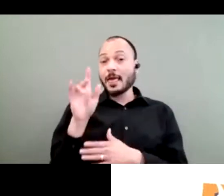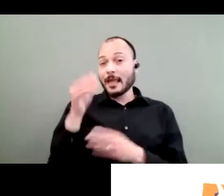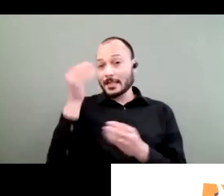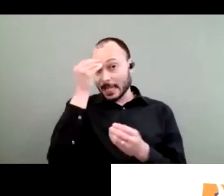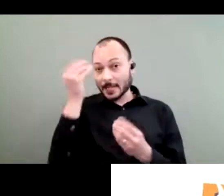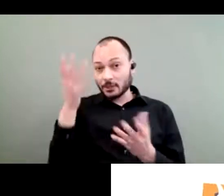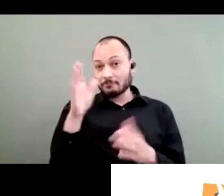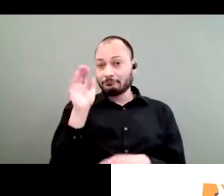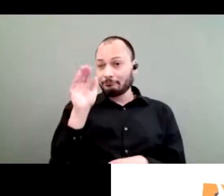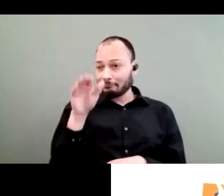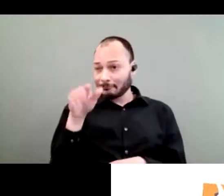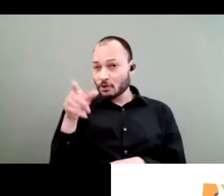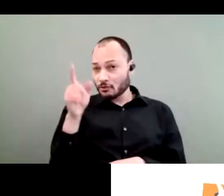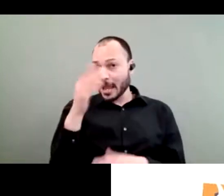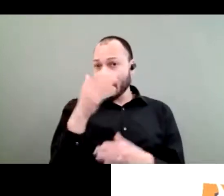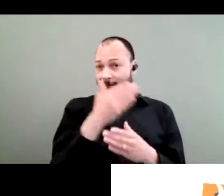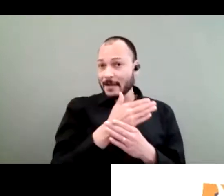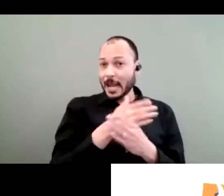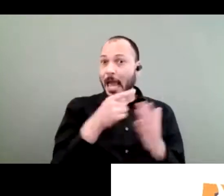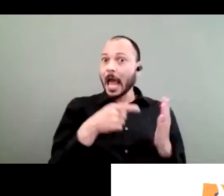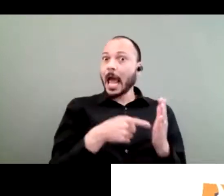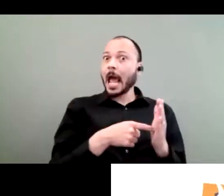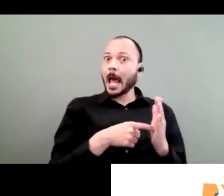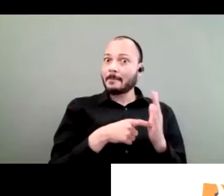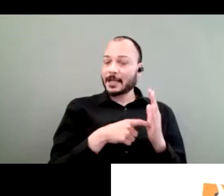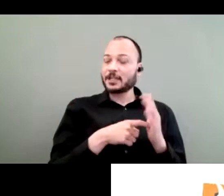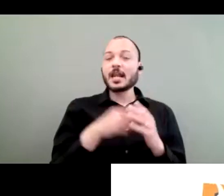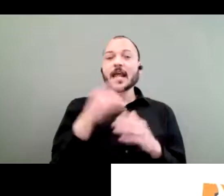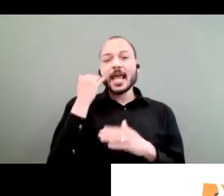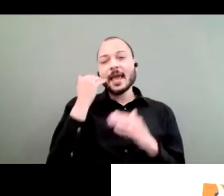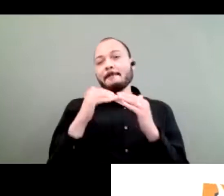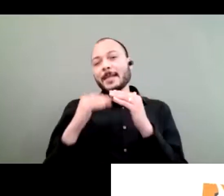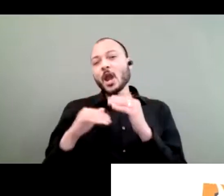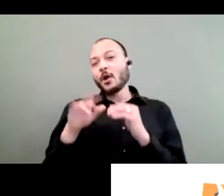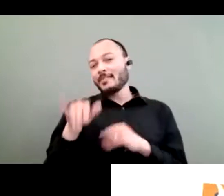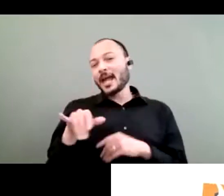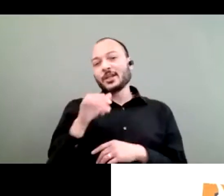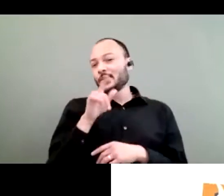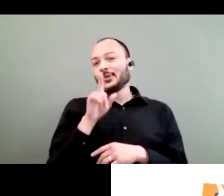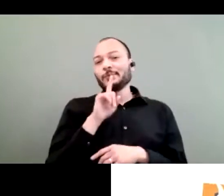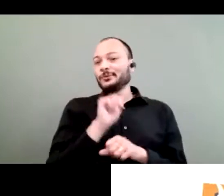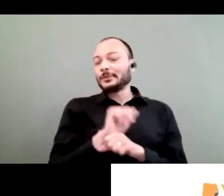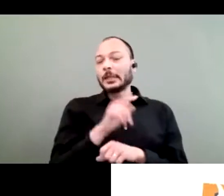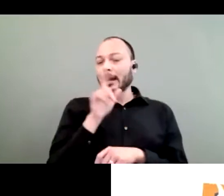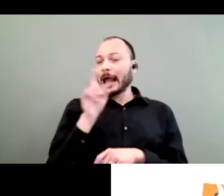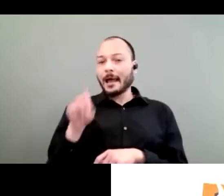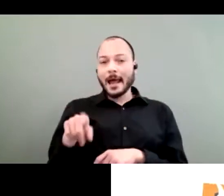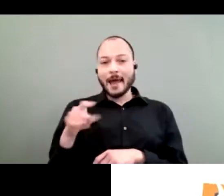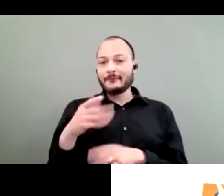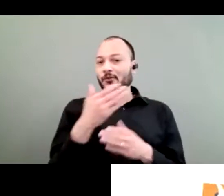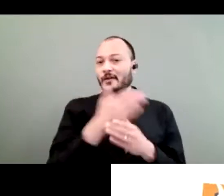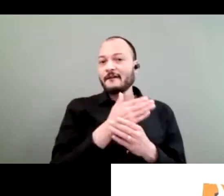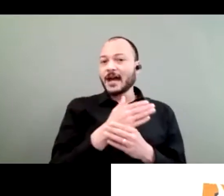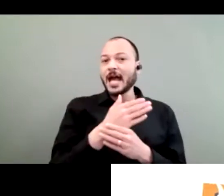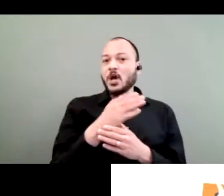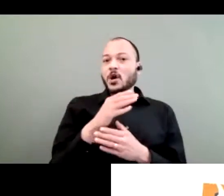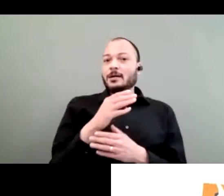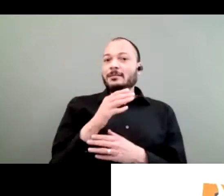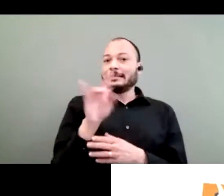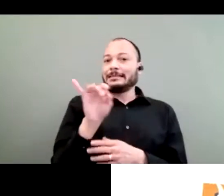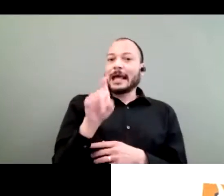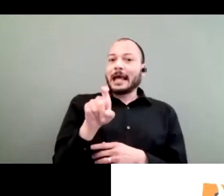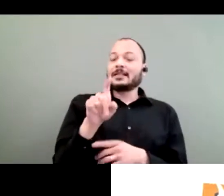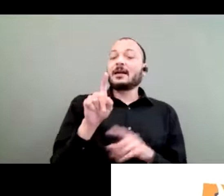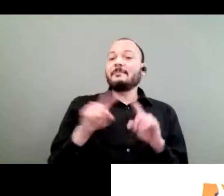you have a filing obligation. If you're below that, you technically don't have to file a return. Obviously, if you're above that, you do